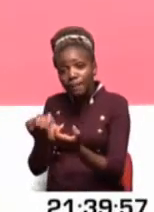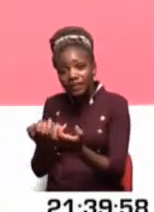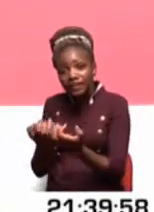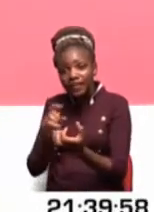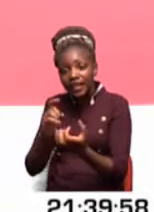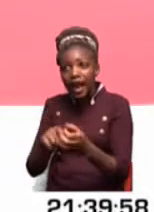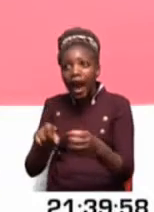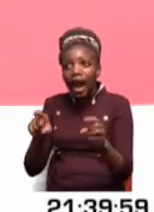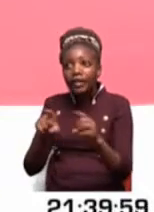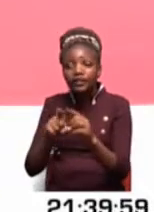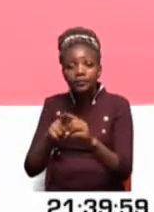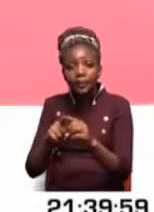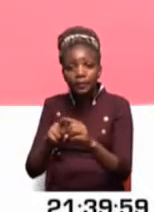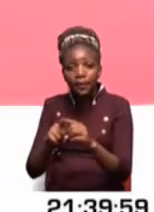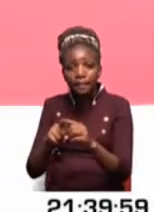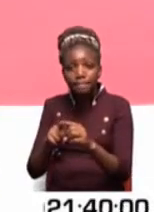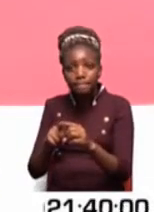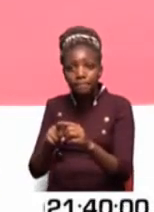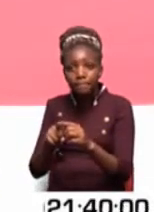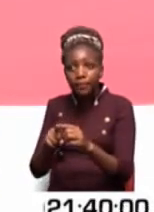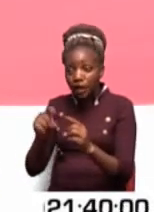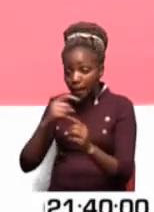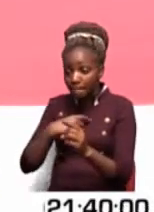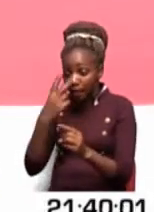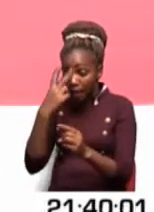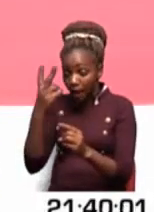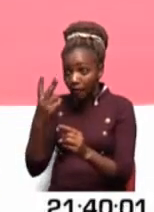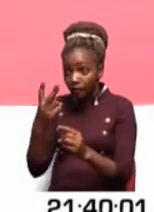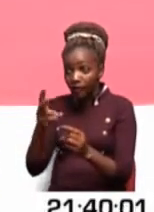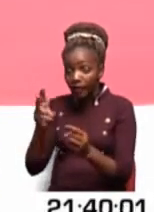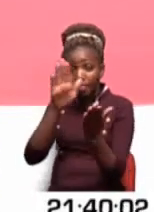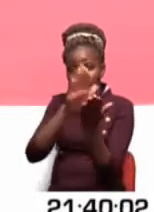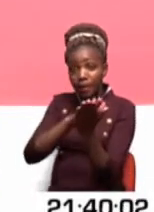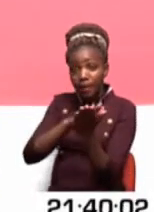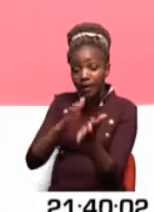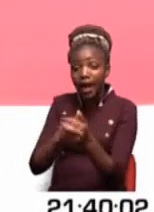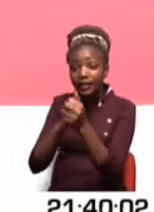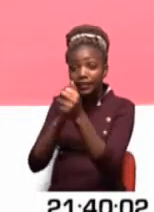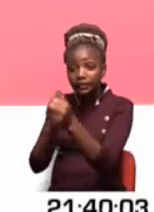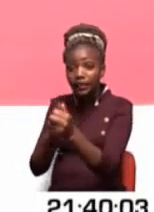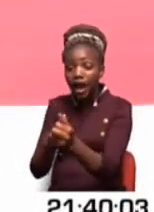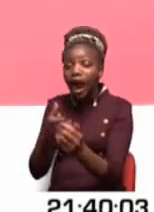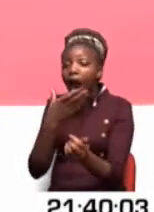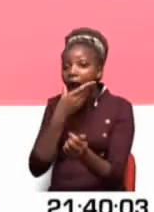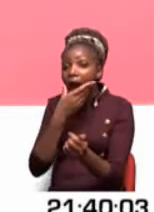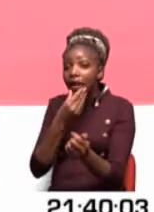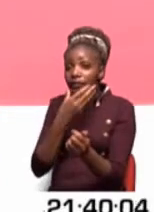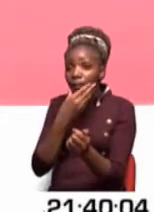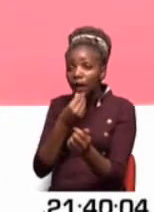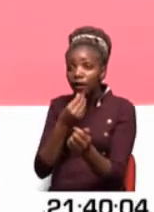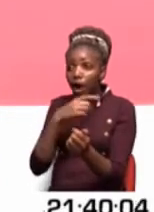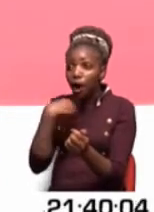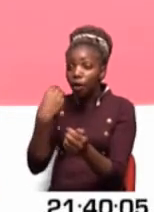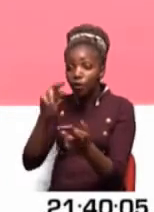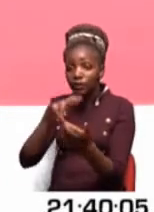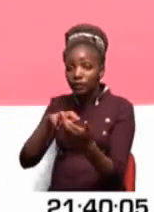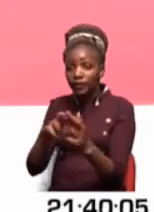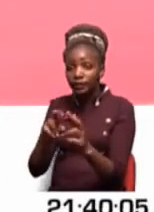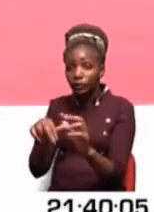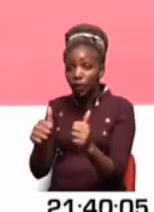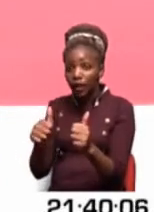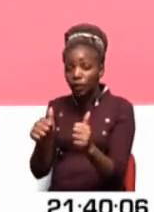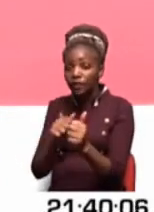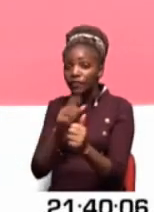when registering. When I have actually seen the central bank governor himself, you know, a man who is very, I think, in touch with reality and adept